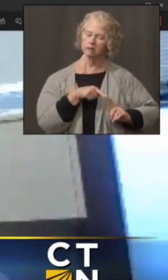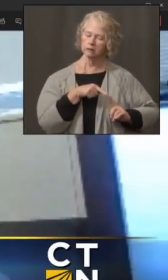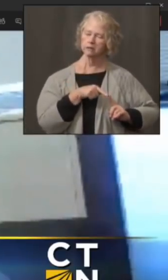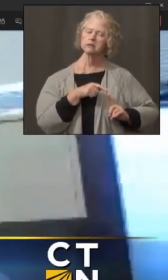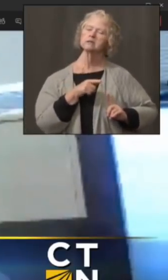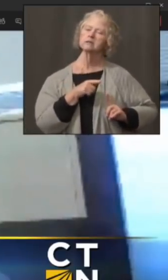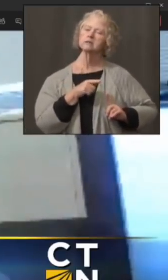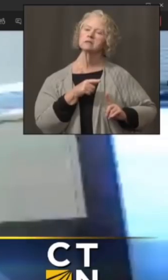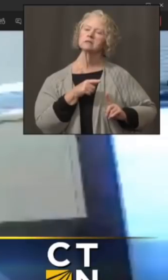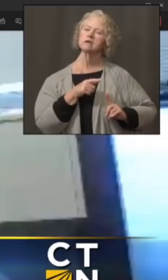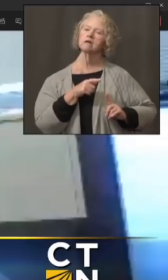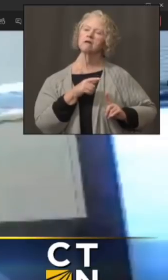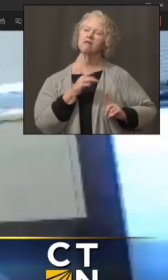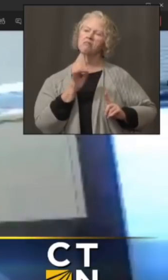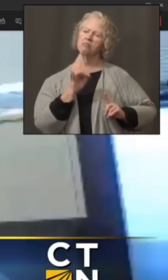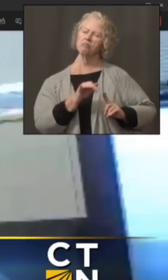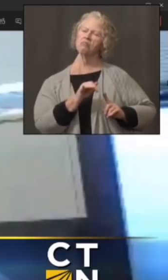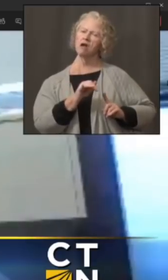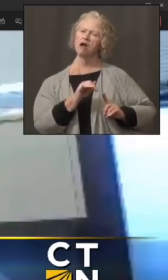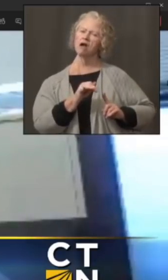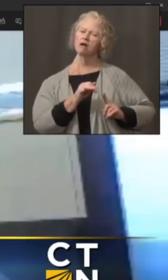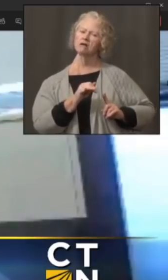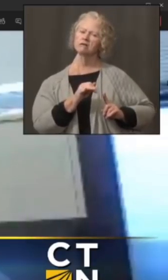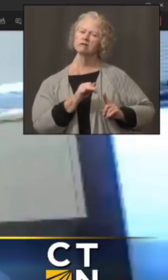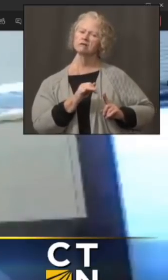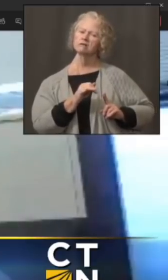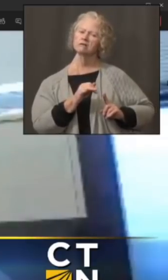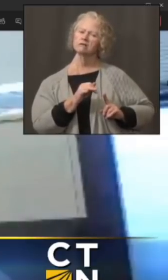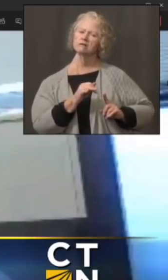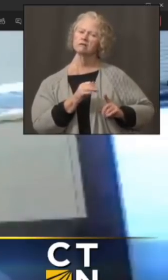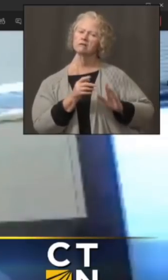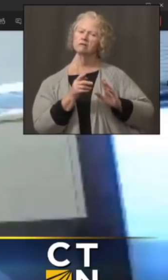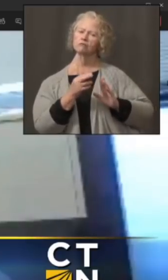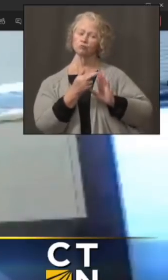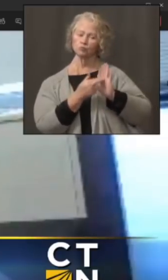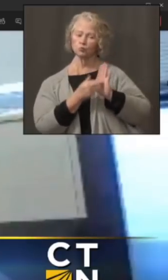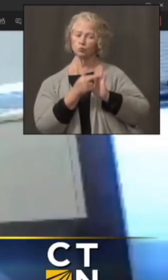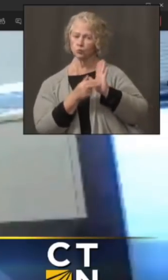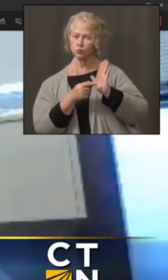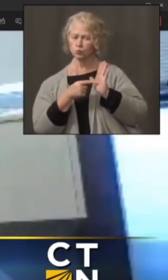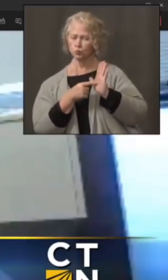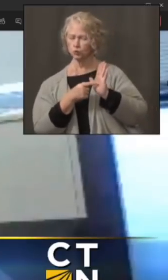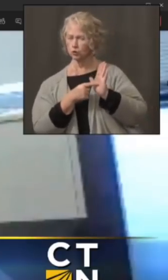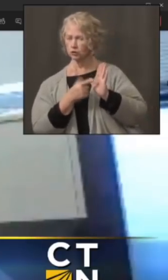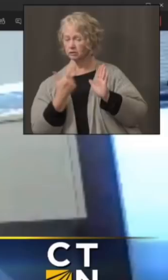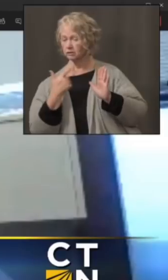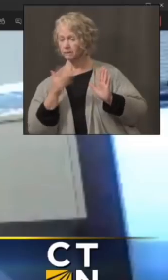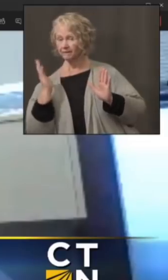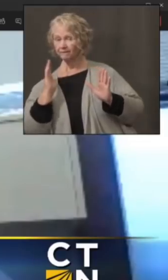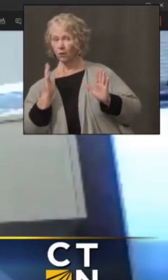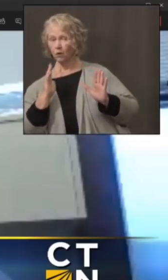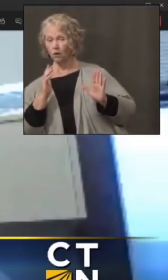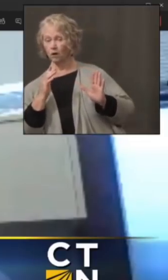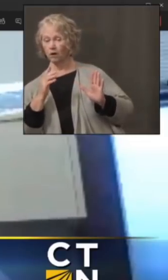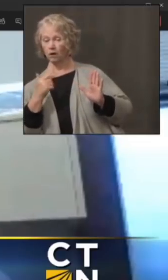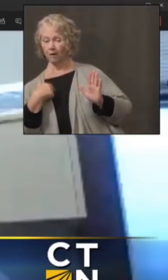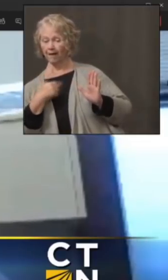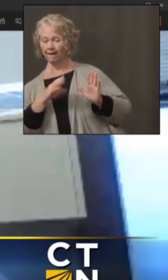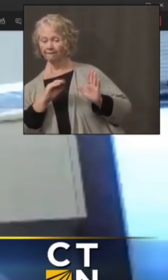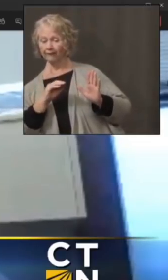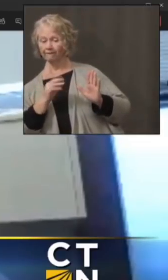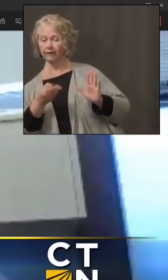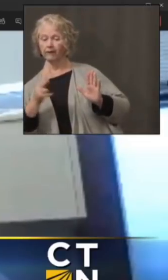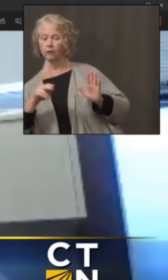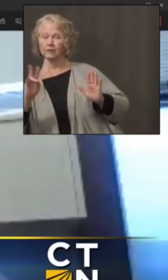I think the protocols more or less overshadowed any, going from 50% to 75% for many of